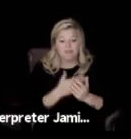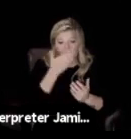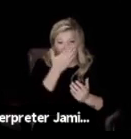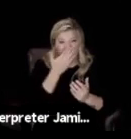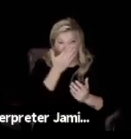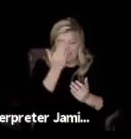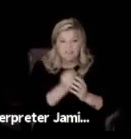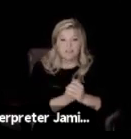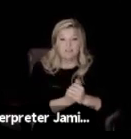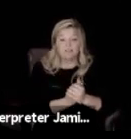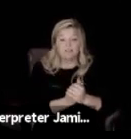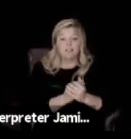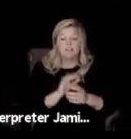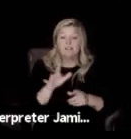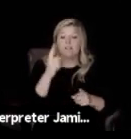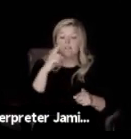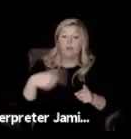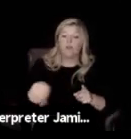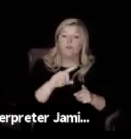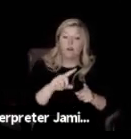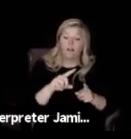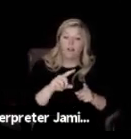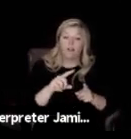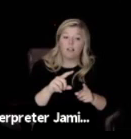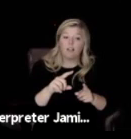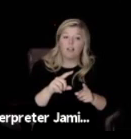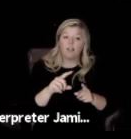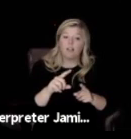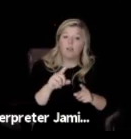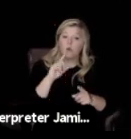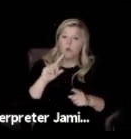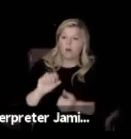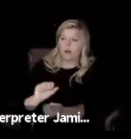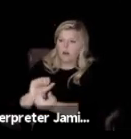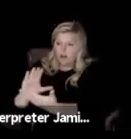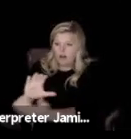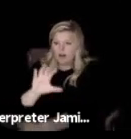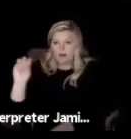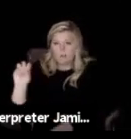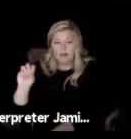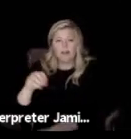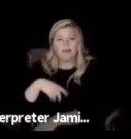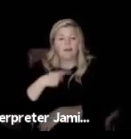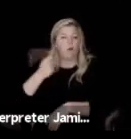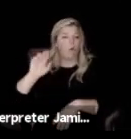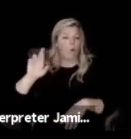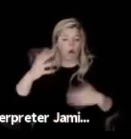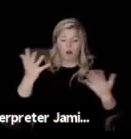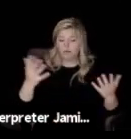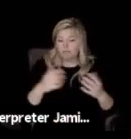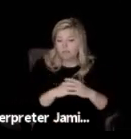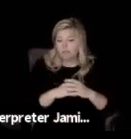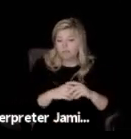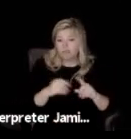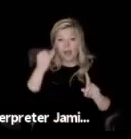All right, so for those of you who have approached a company, or if you have been approached